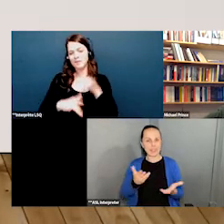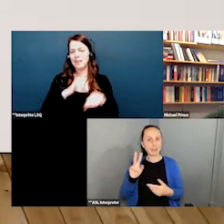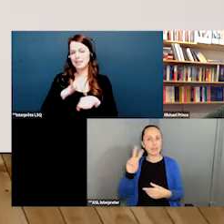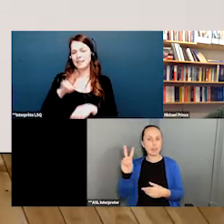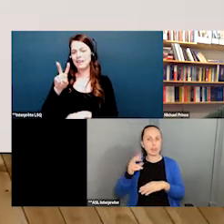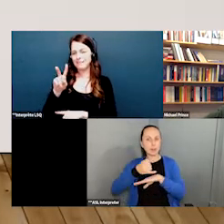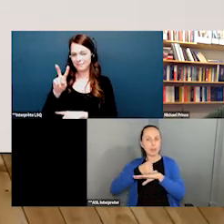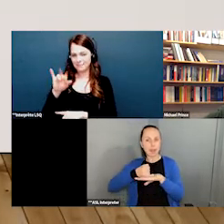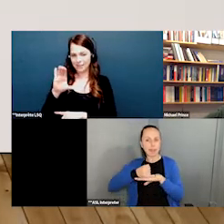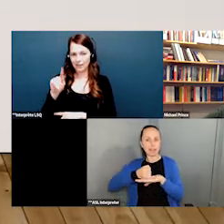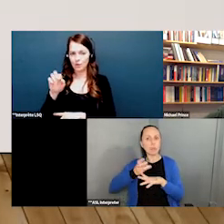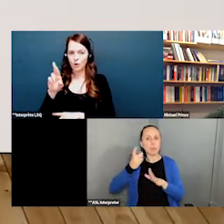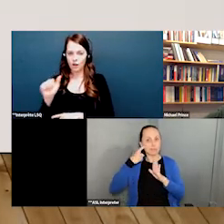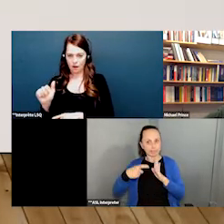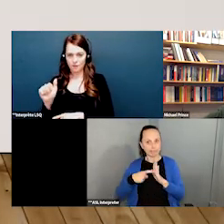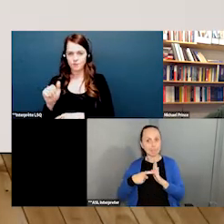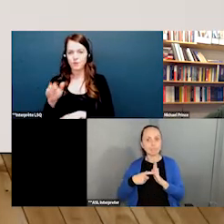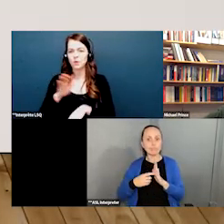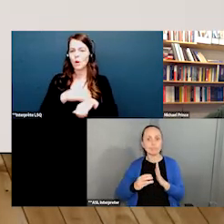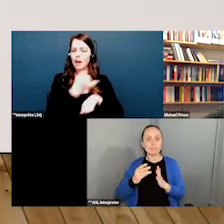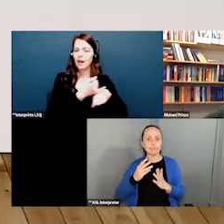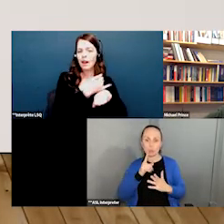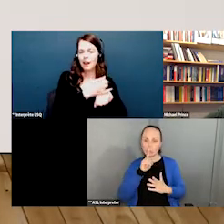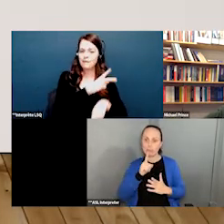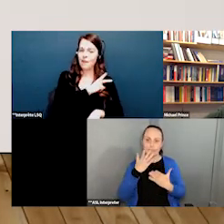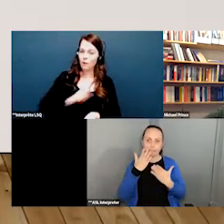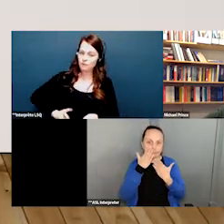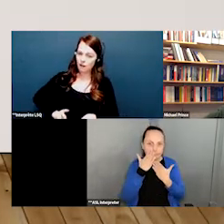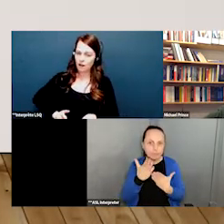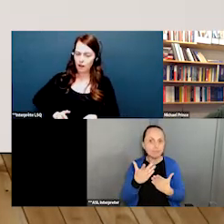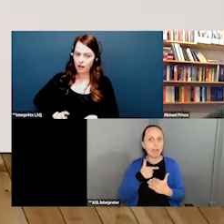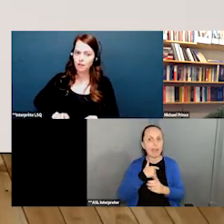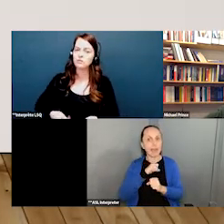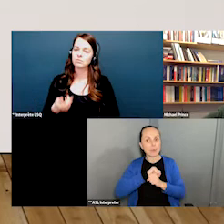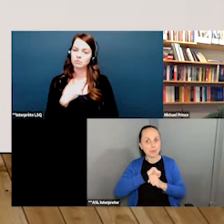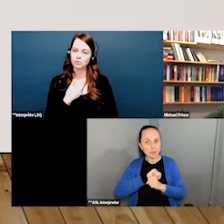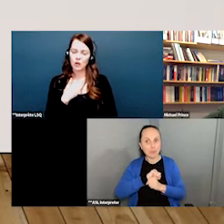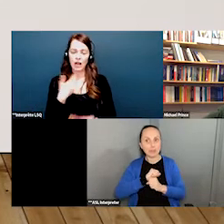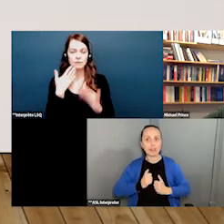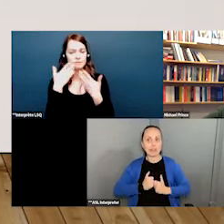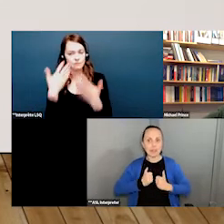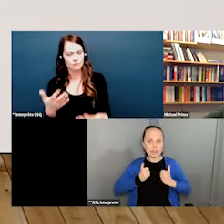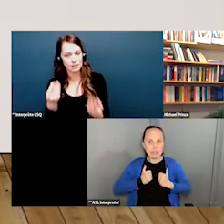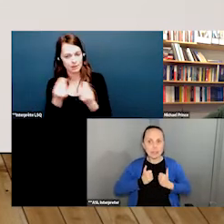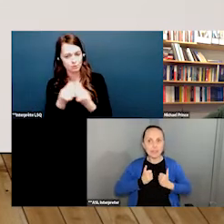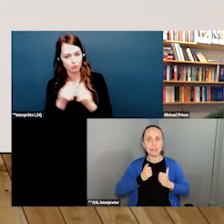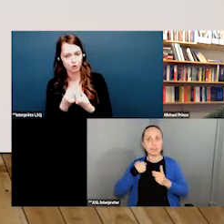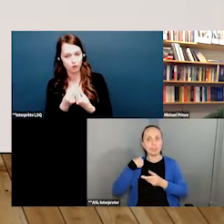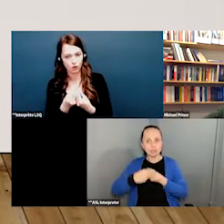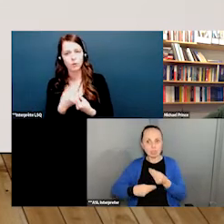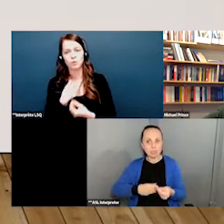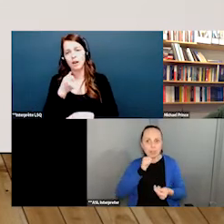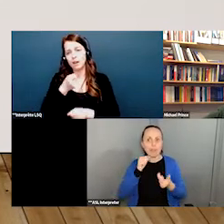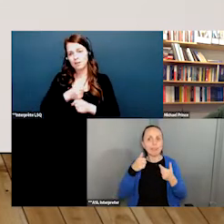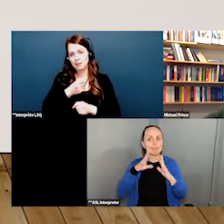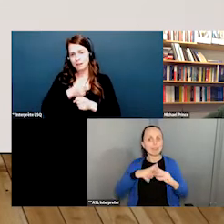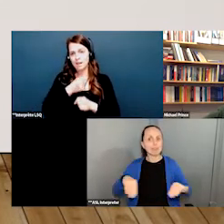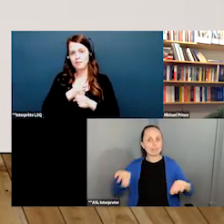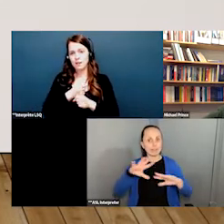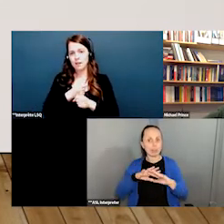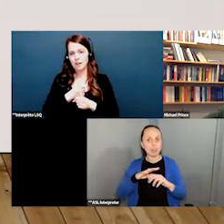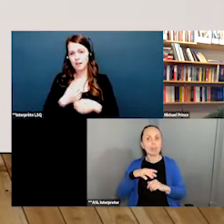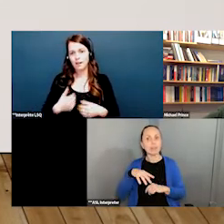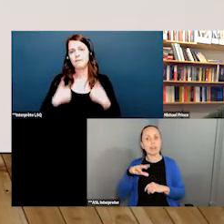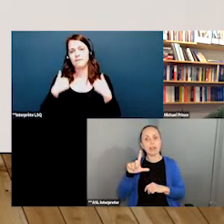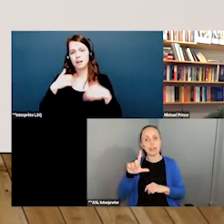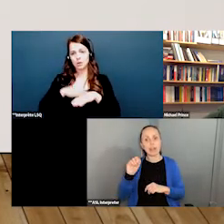Vancouver Island, and I want to acknowledge with much gratitude that I work and live on the traditional unceded territories of